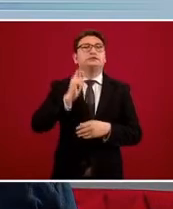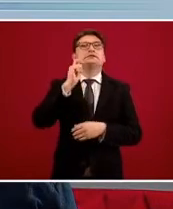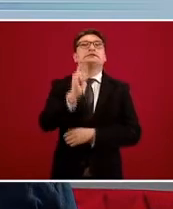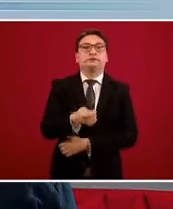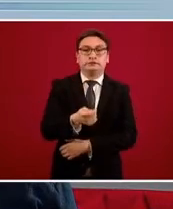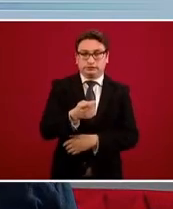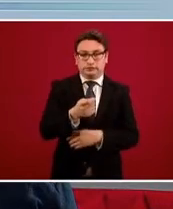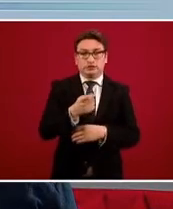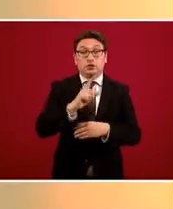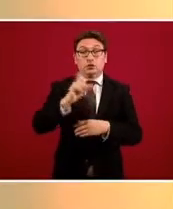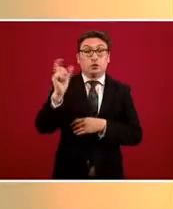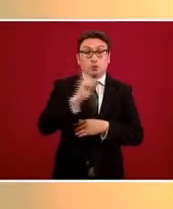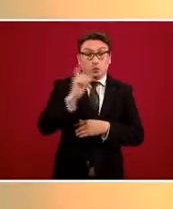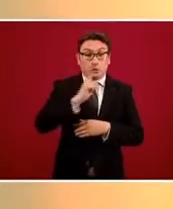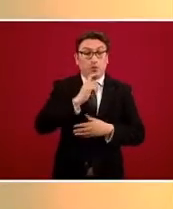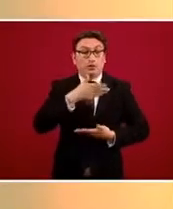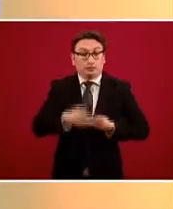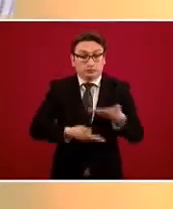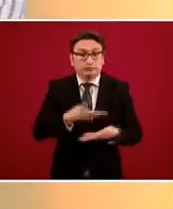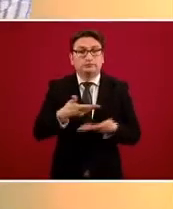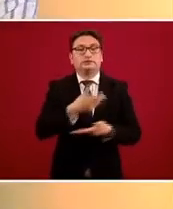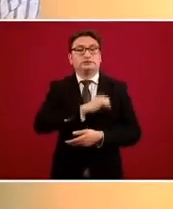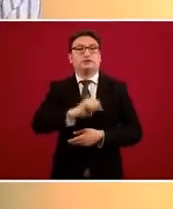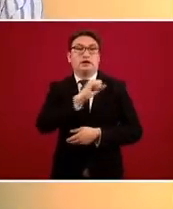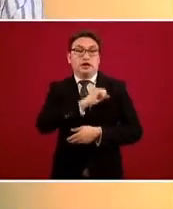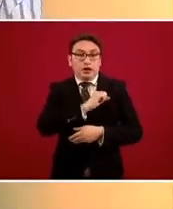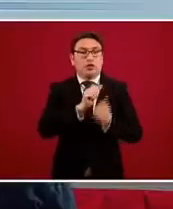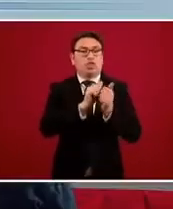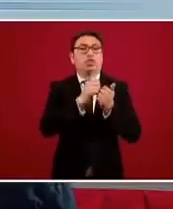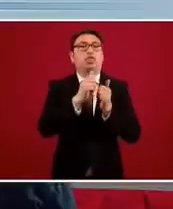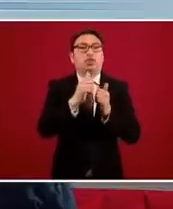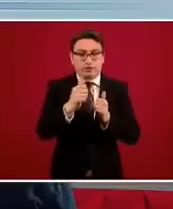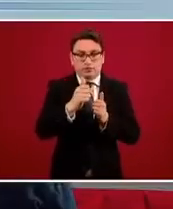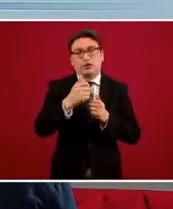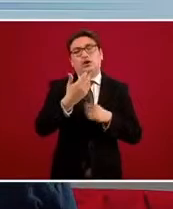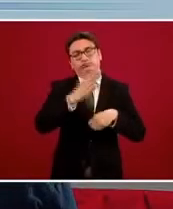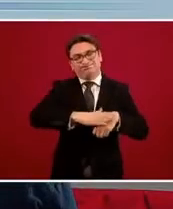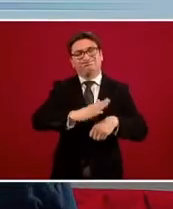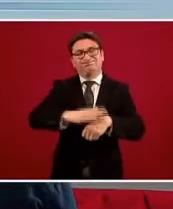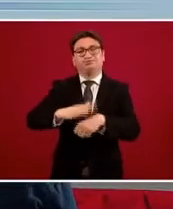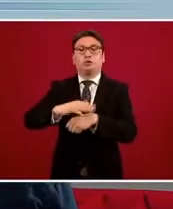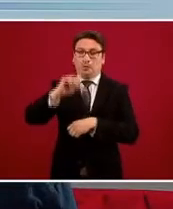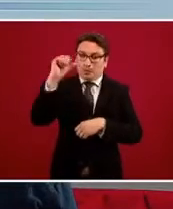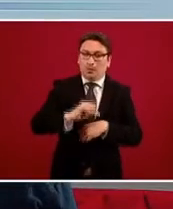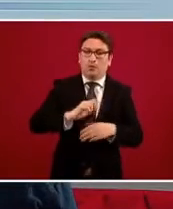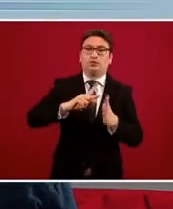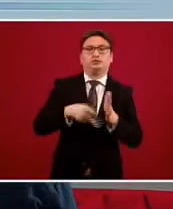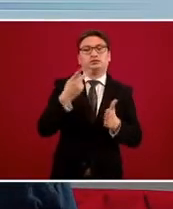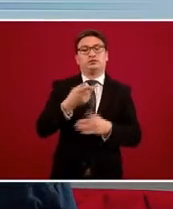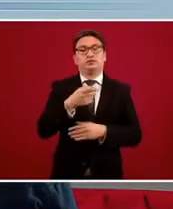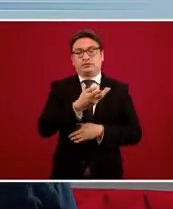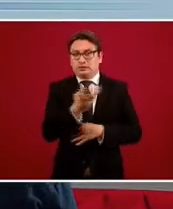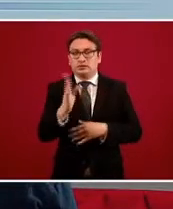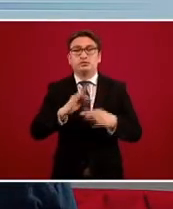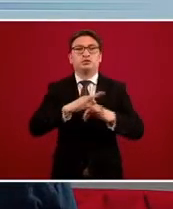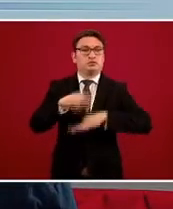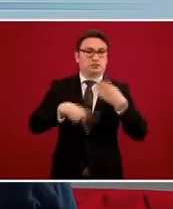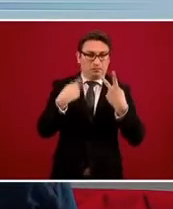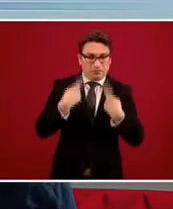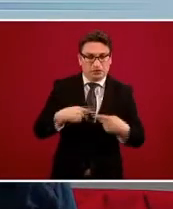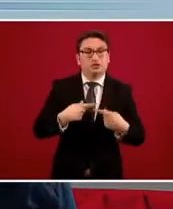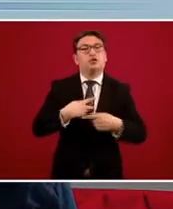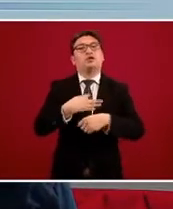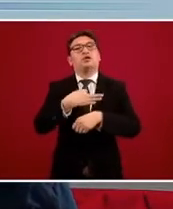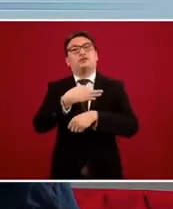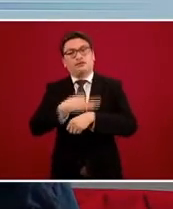haven't reached that point yet. We don't have an oversaturated system right now. So these fatality rates could indicate that the